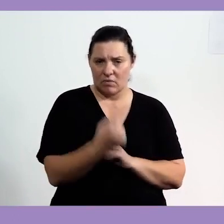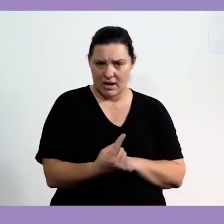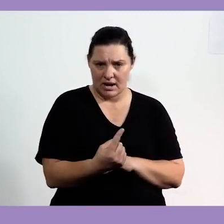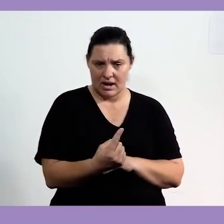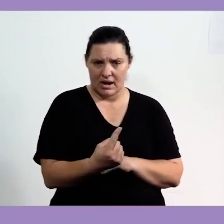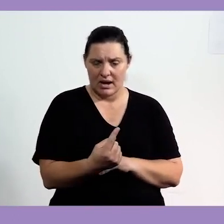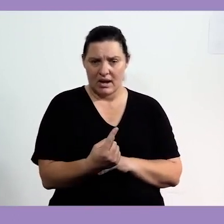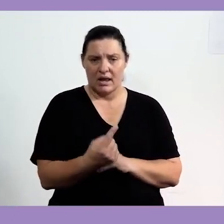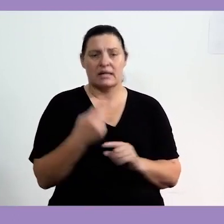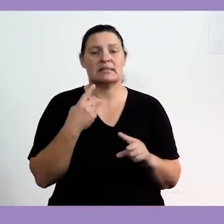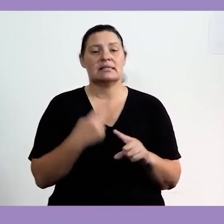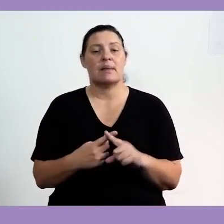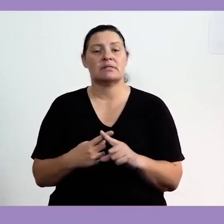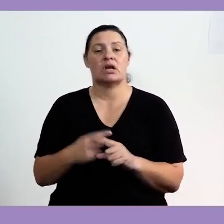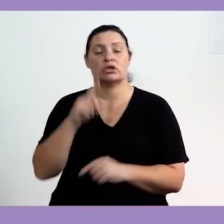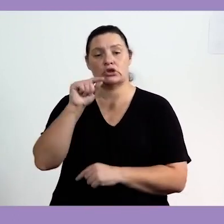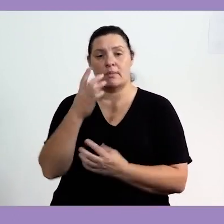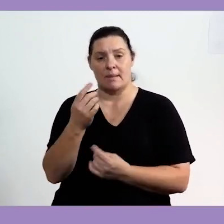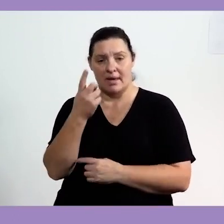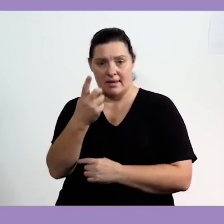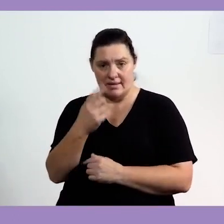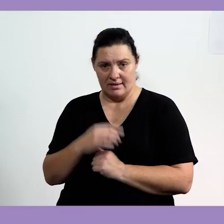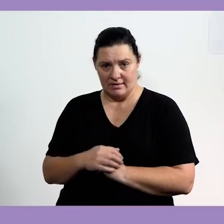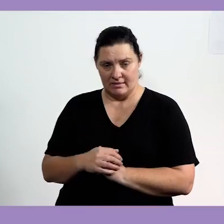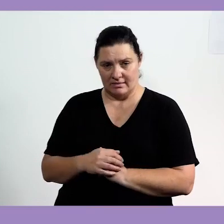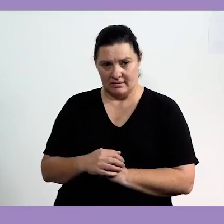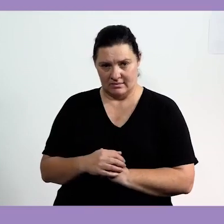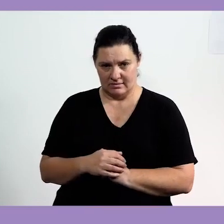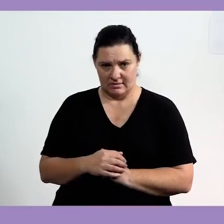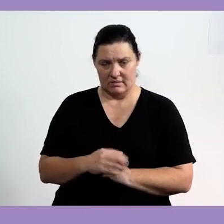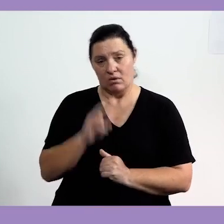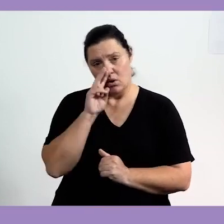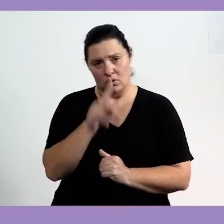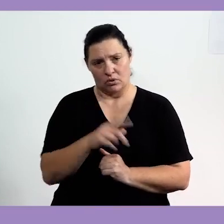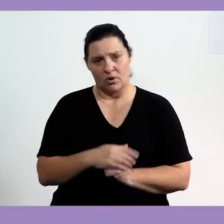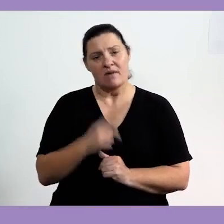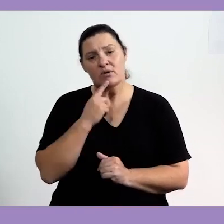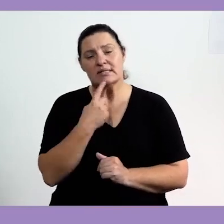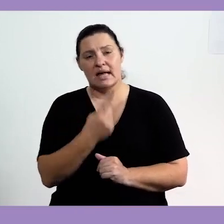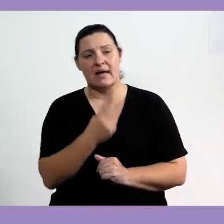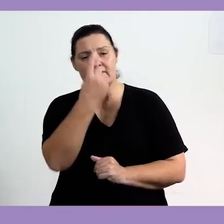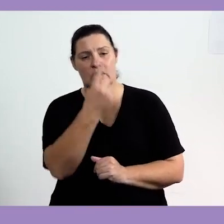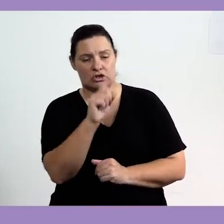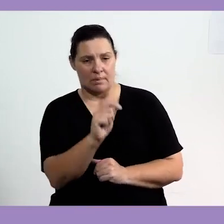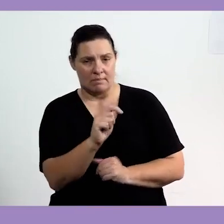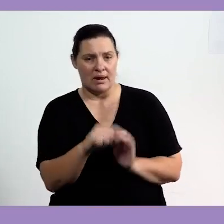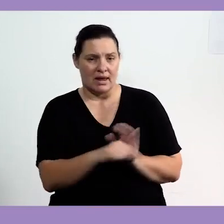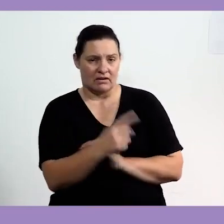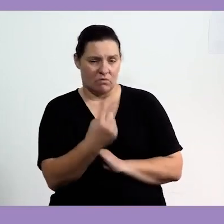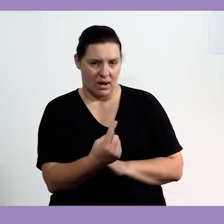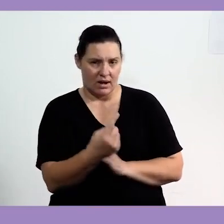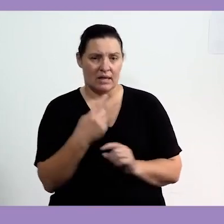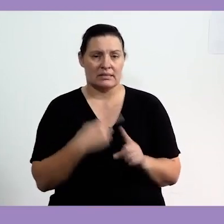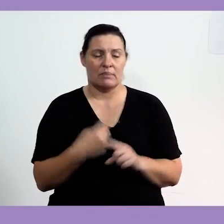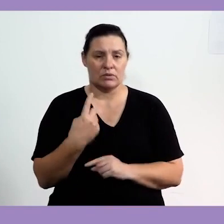a negative 1 and we are going to multiply by the term number. So let's look here. If we say the first term